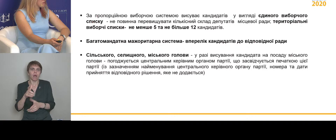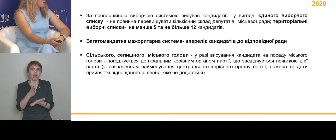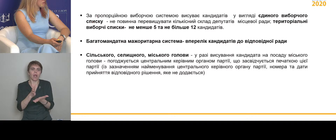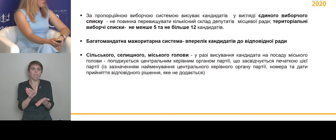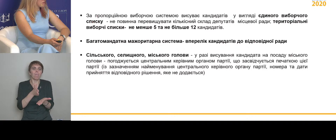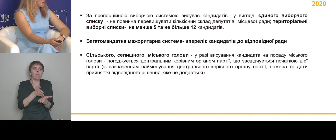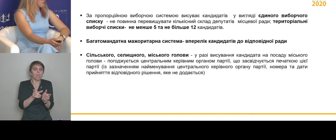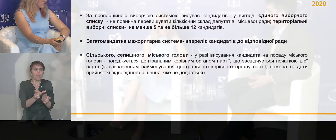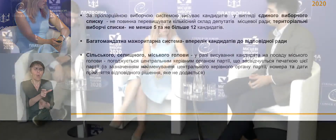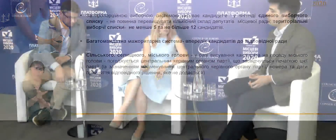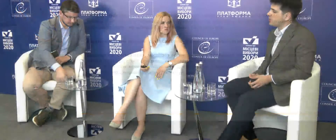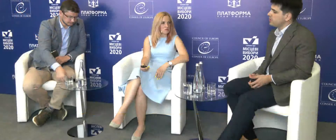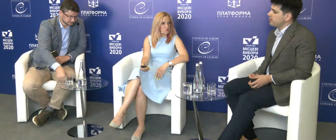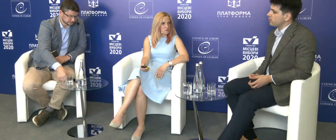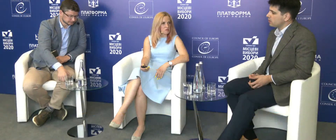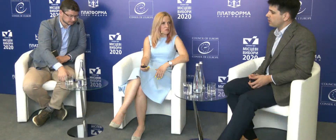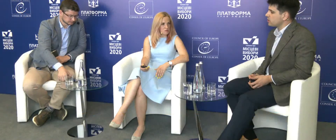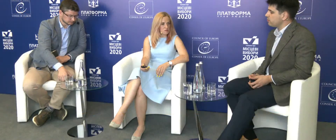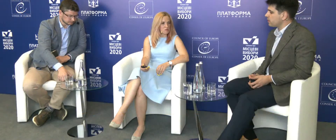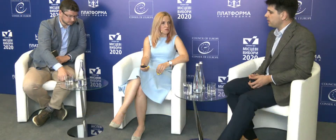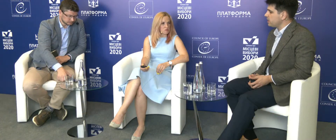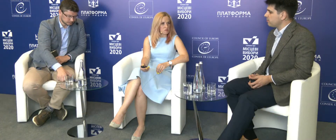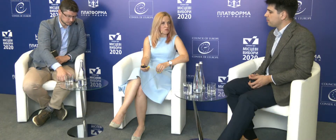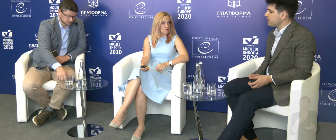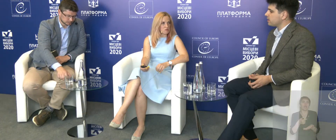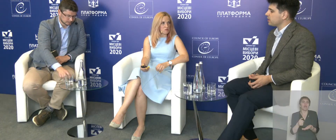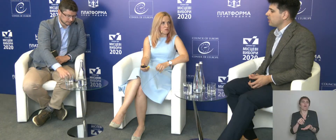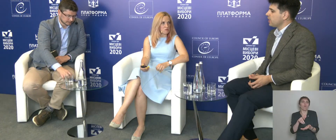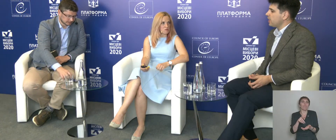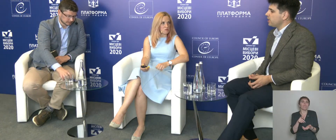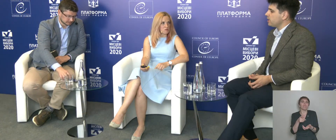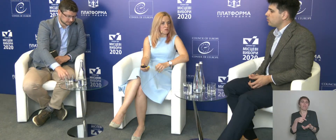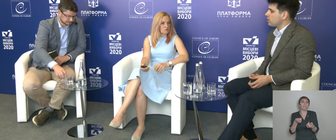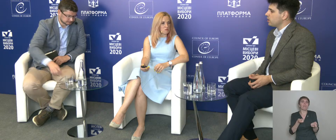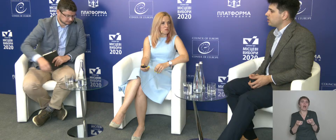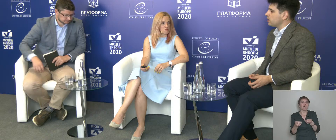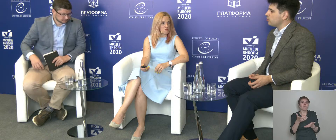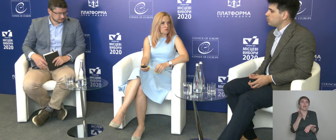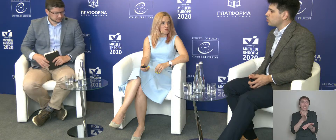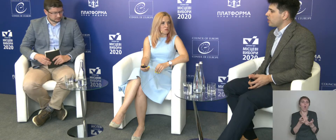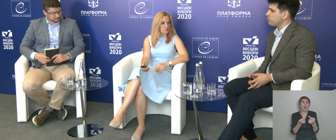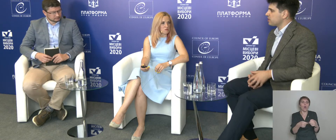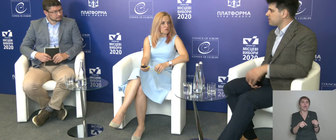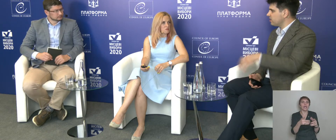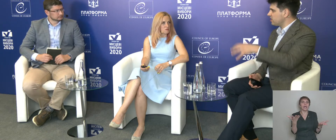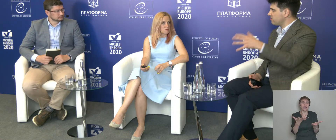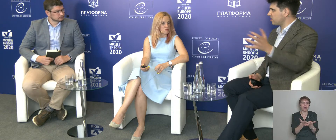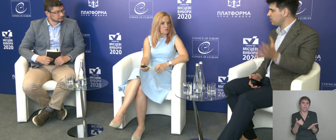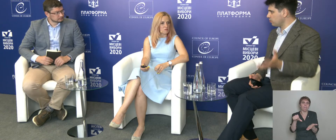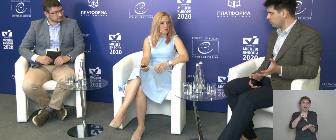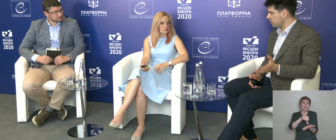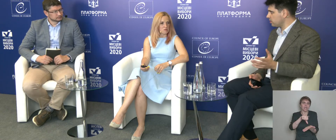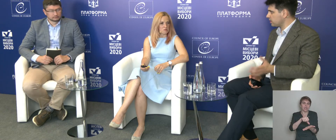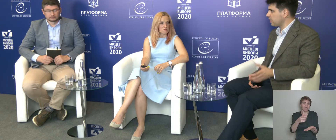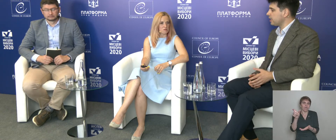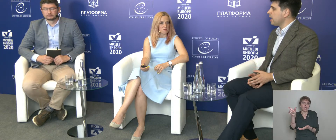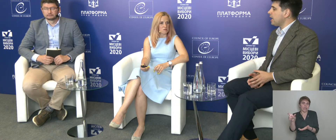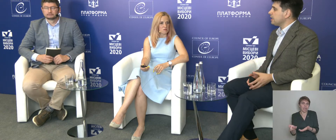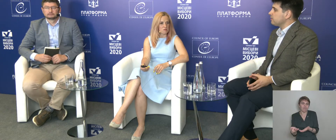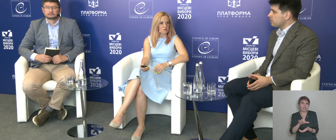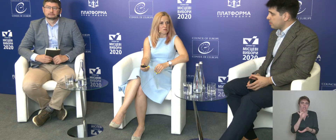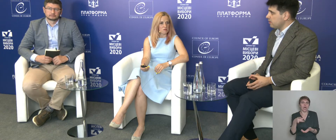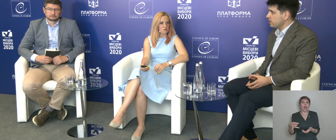parties, there are the interim bodies between the Congress and the executive board. There are bodies which